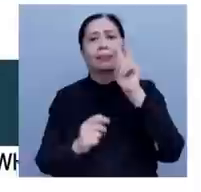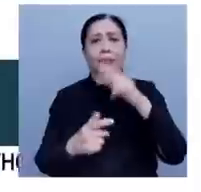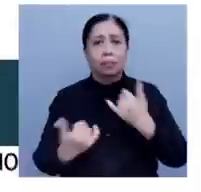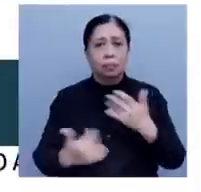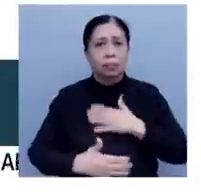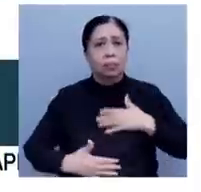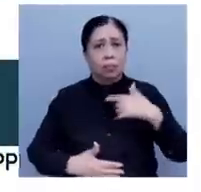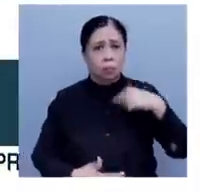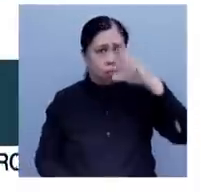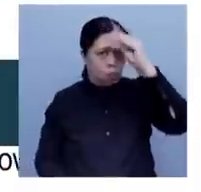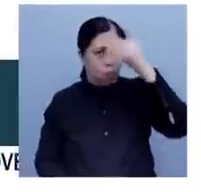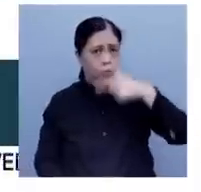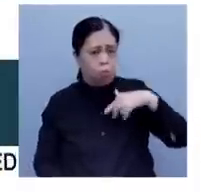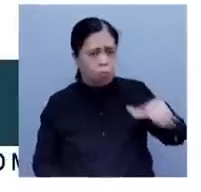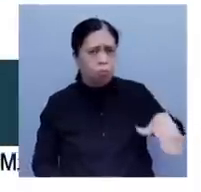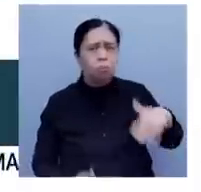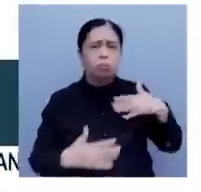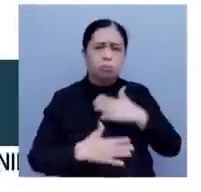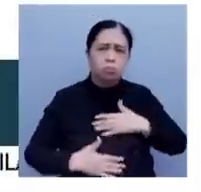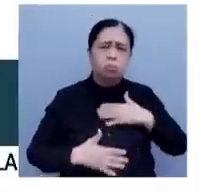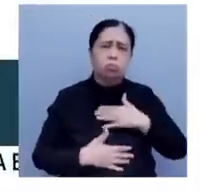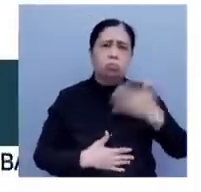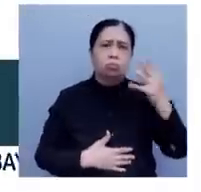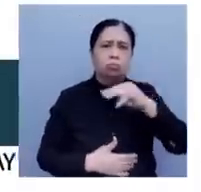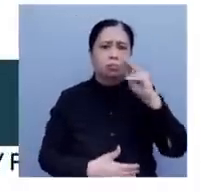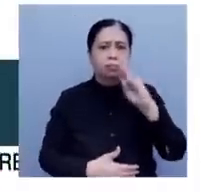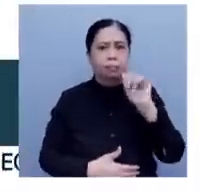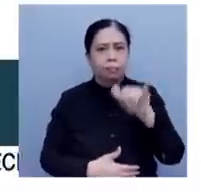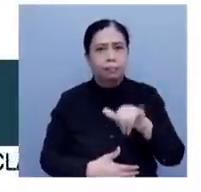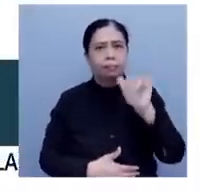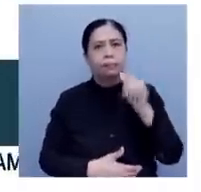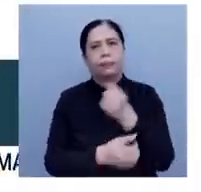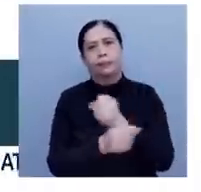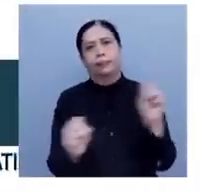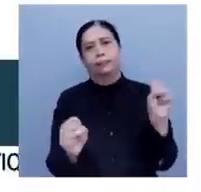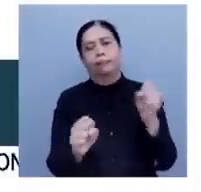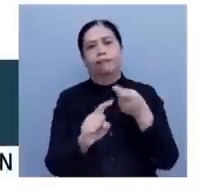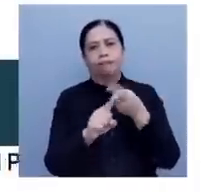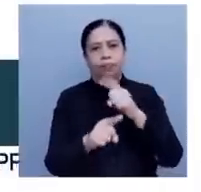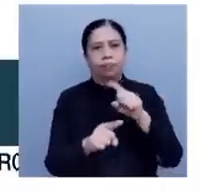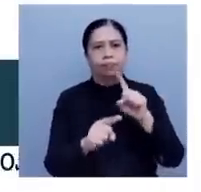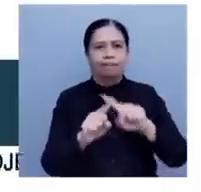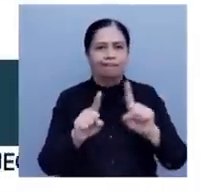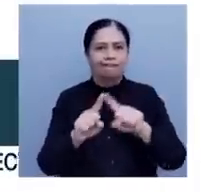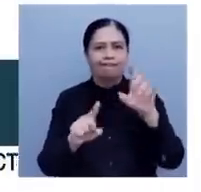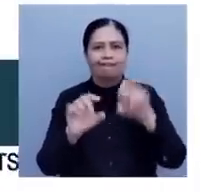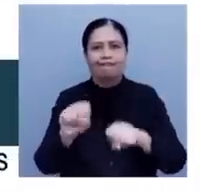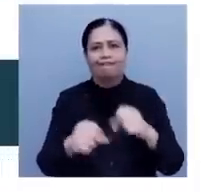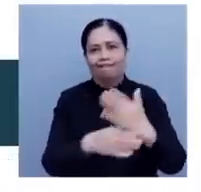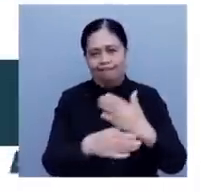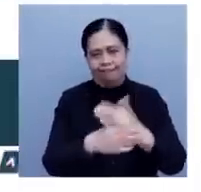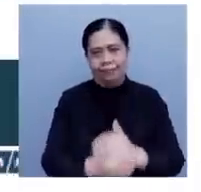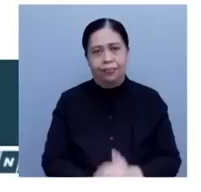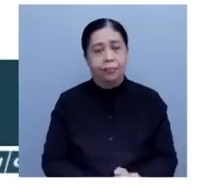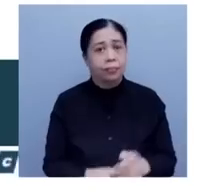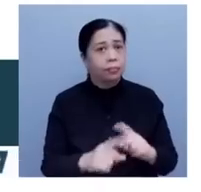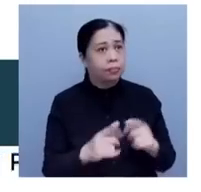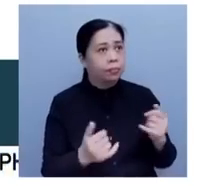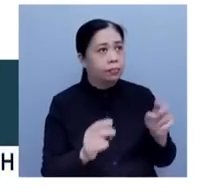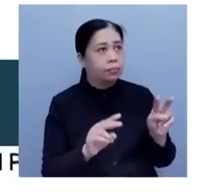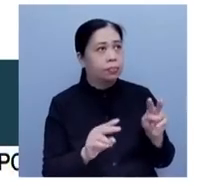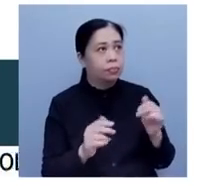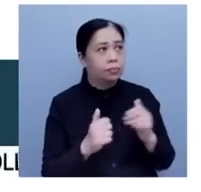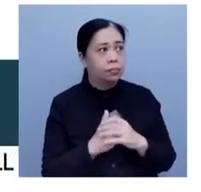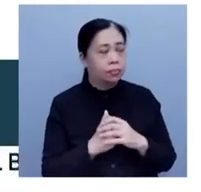as a young boy in Manila. Mm. Manila Bay should be saved from all of this. But right now, what we're looking at,